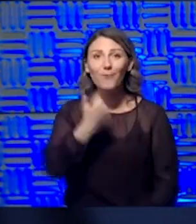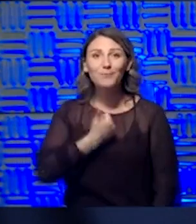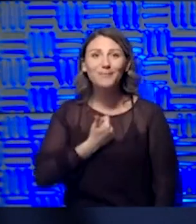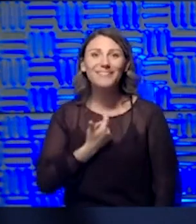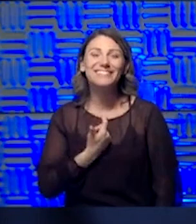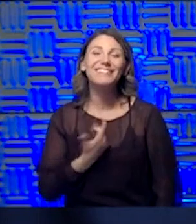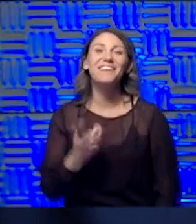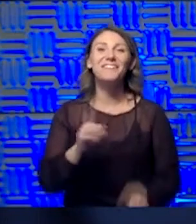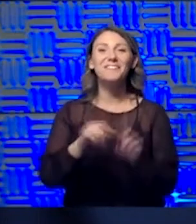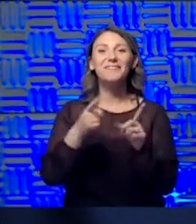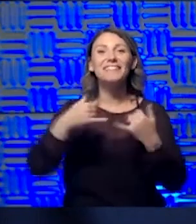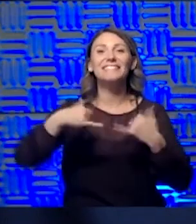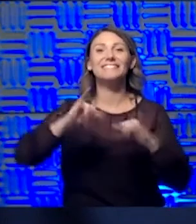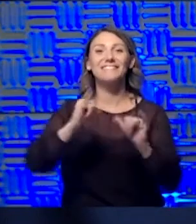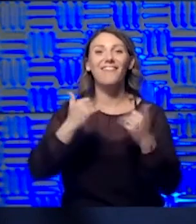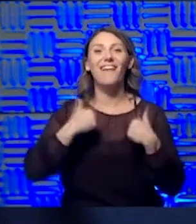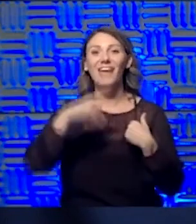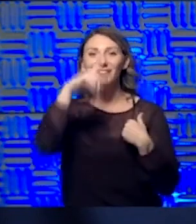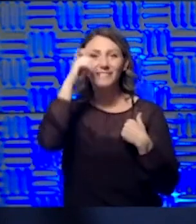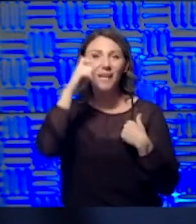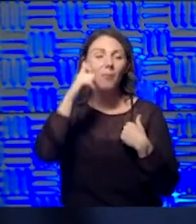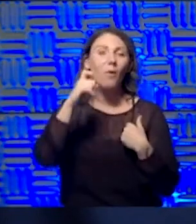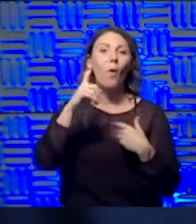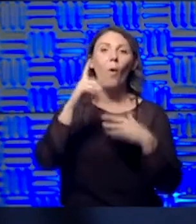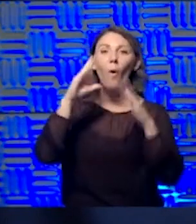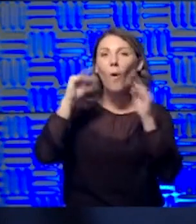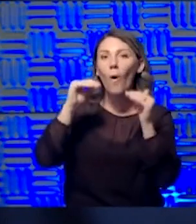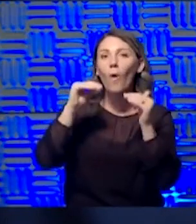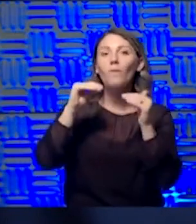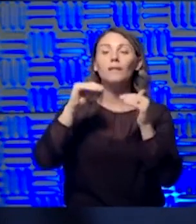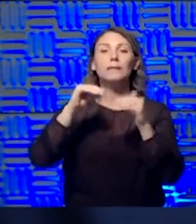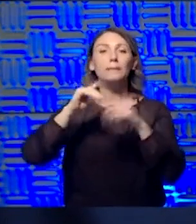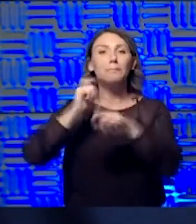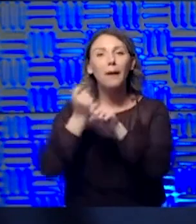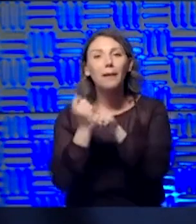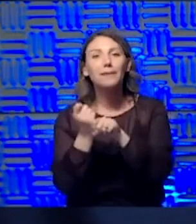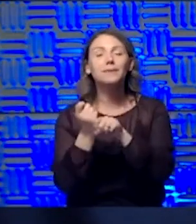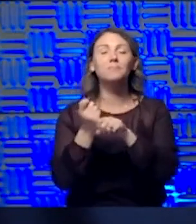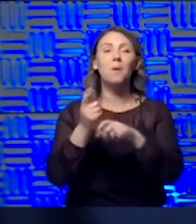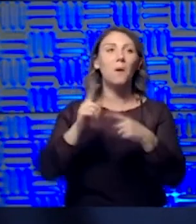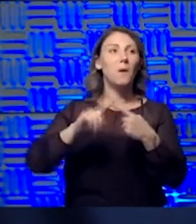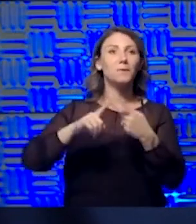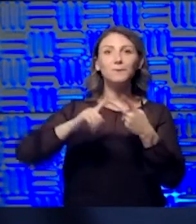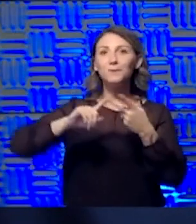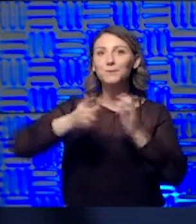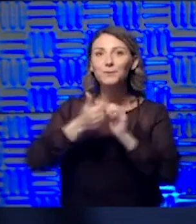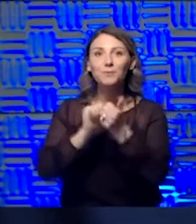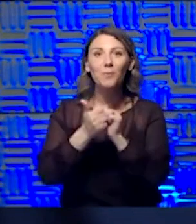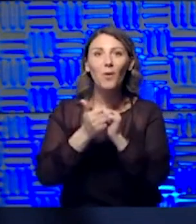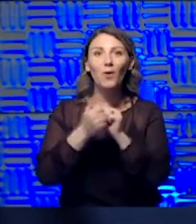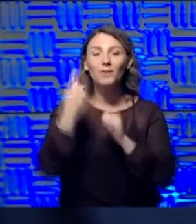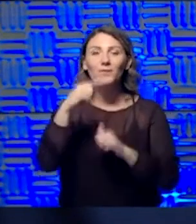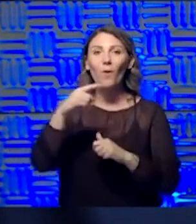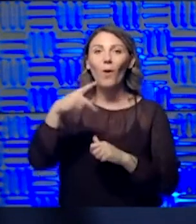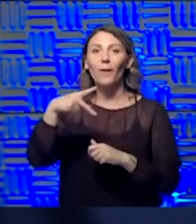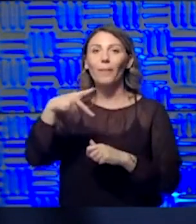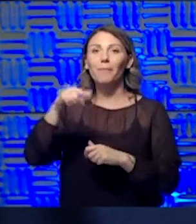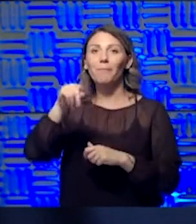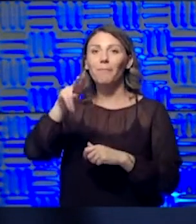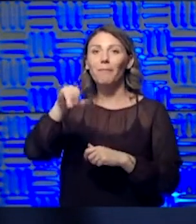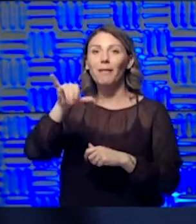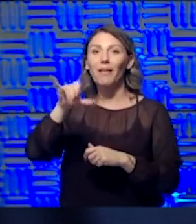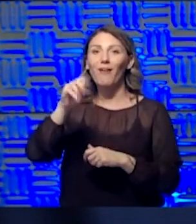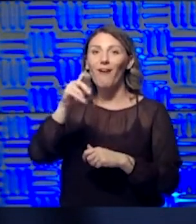have some summer stuff. MLS hopefully can start going. Sporting, we can get Sporting into the playoffs and get them bringing